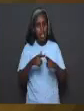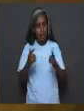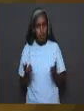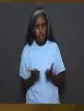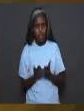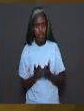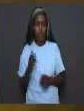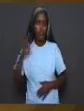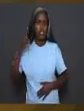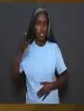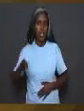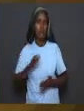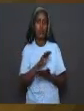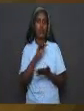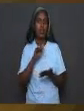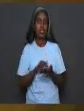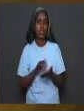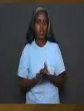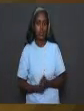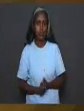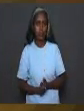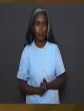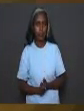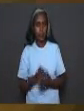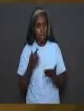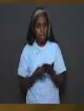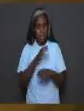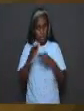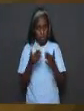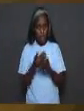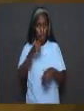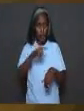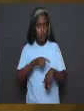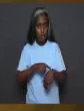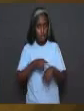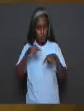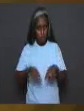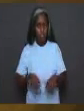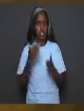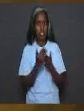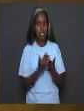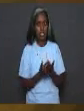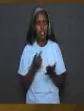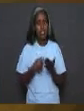location of the hyperbola's center. That is all the time we have for today's